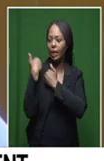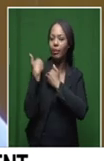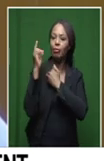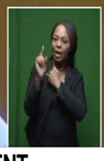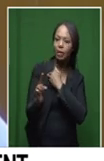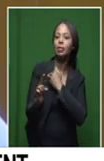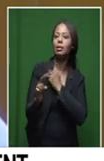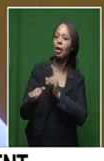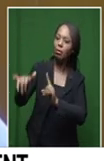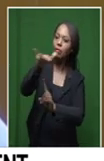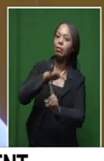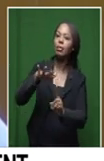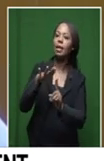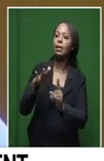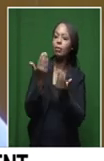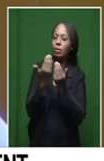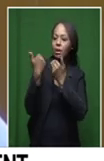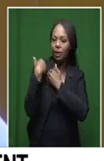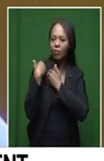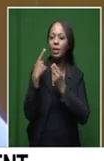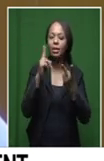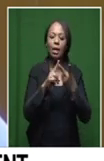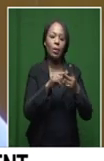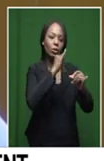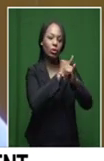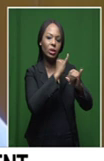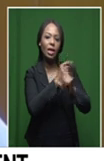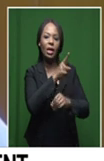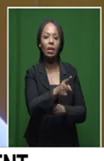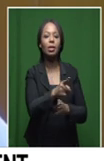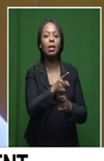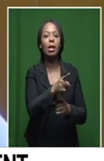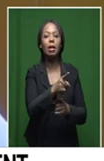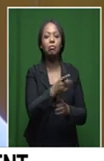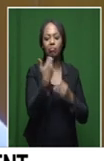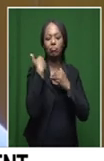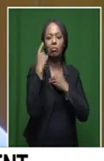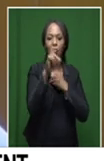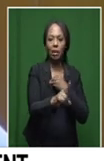affects our tertiary institutions, that students can be